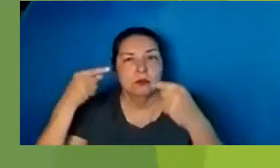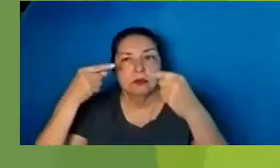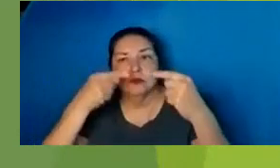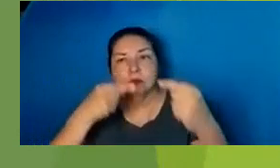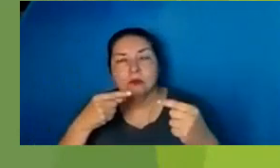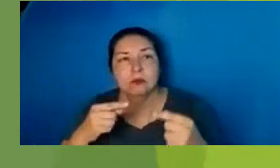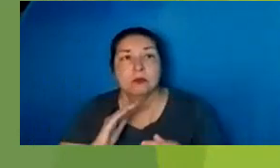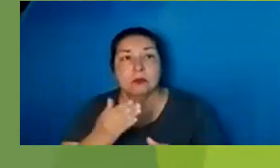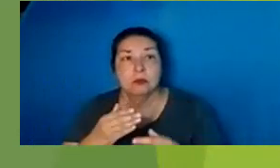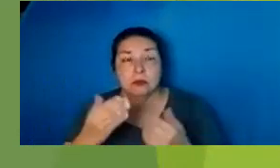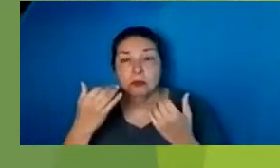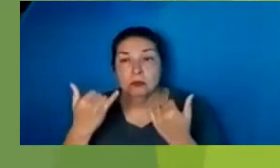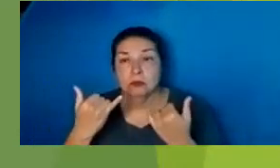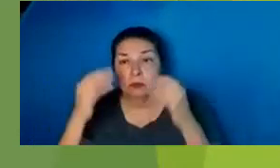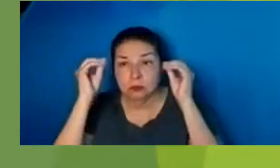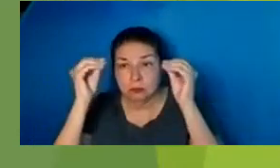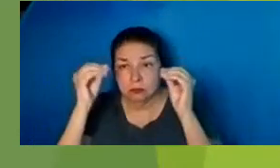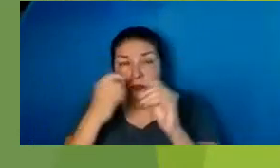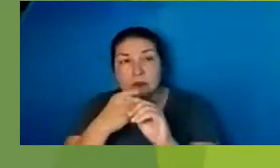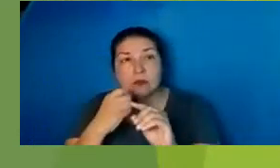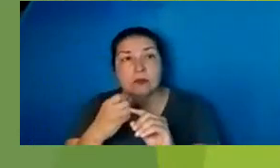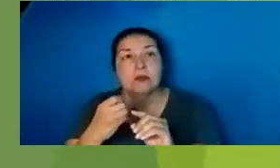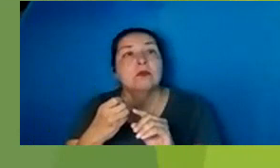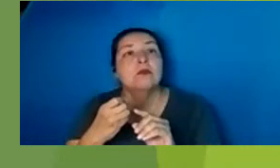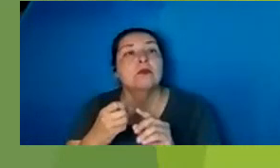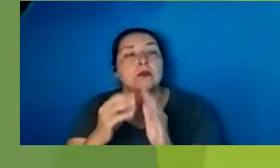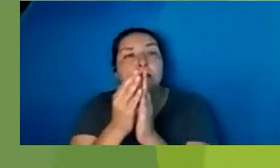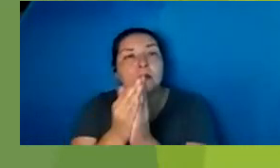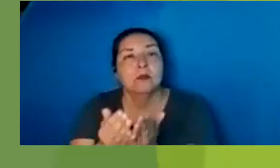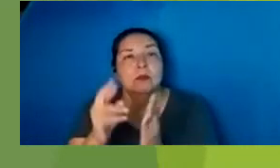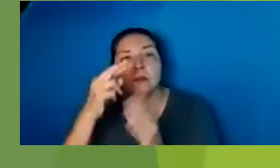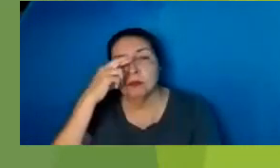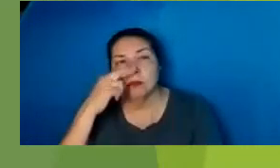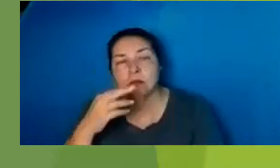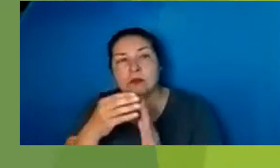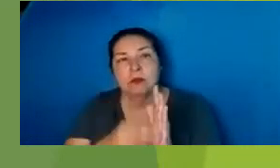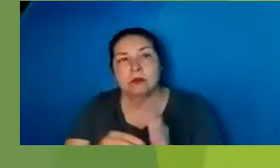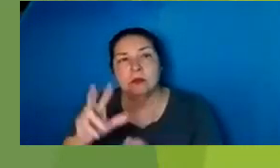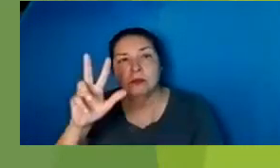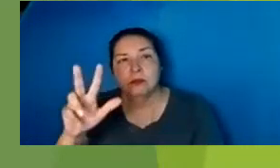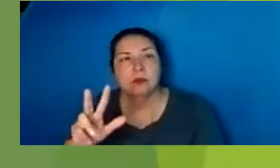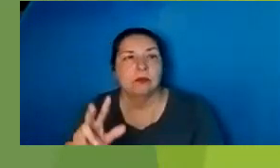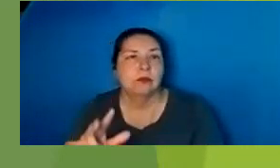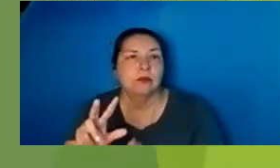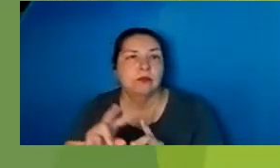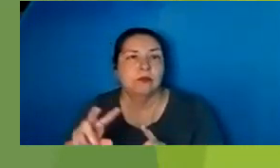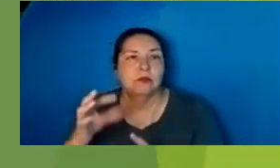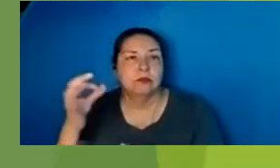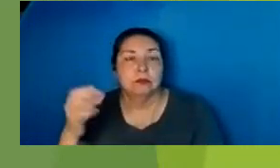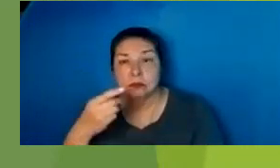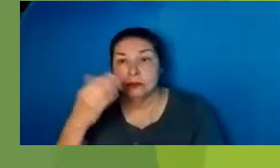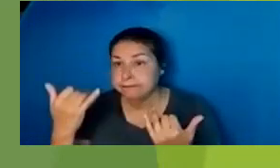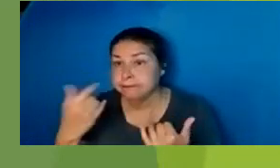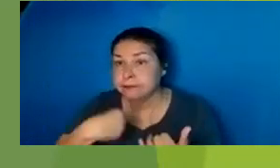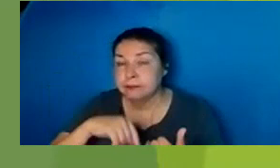Our epistle lesson for today comes from the book of Romans, chapter 3, beginning in verse 19. Now we know